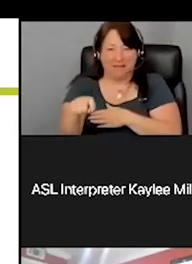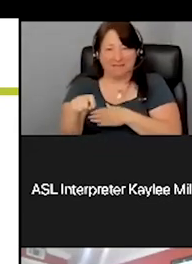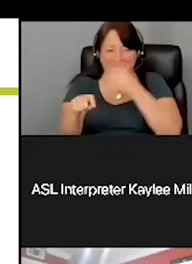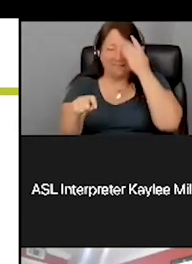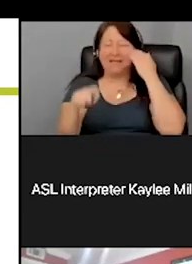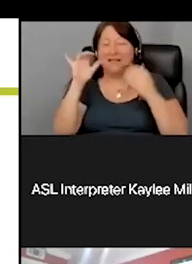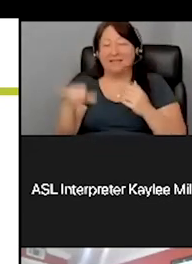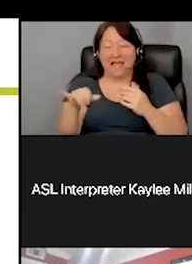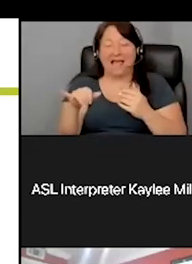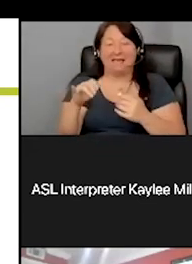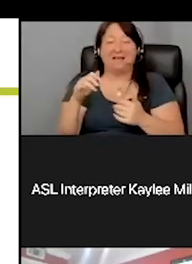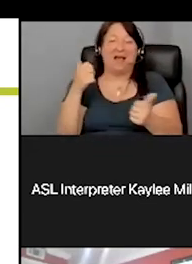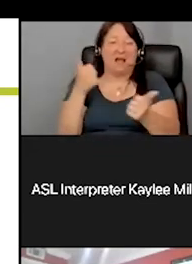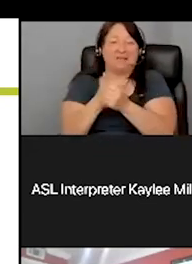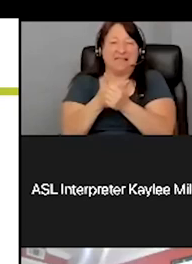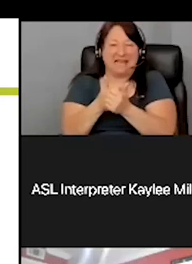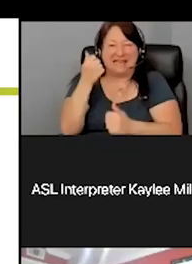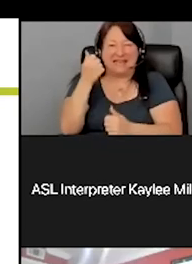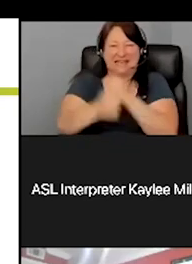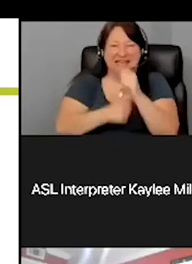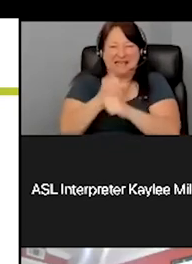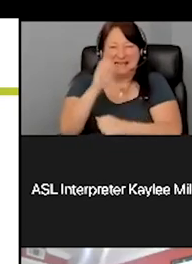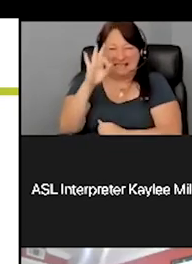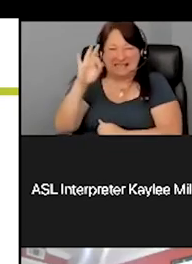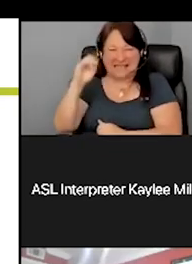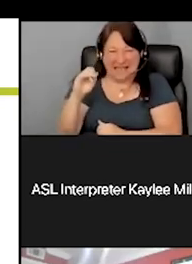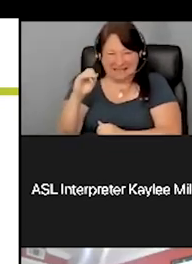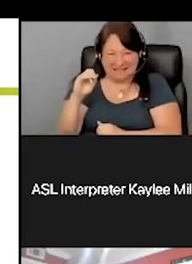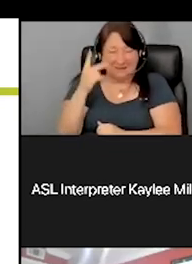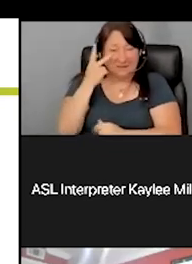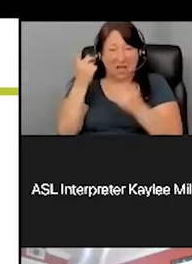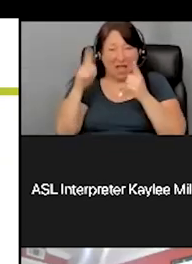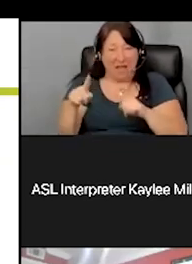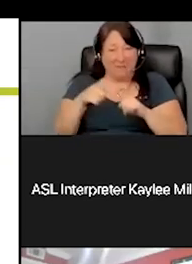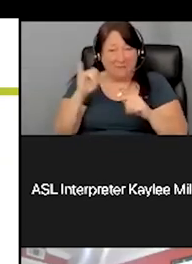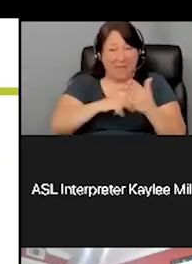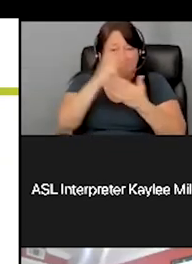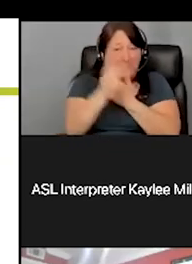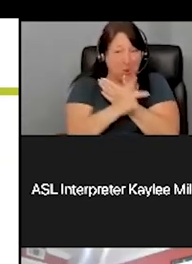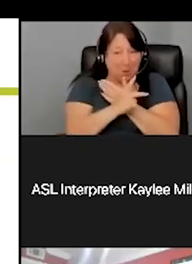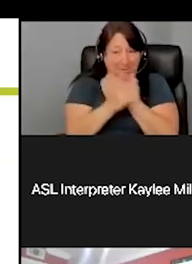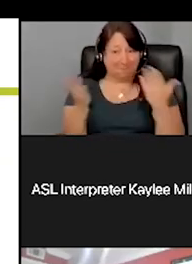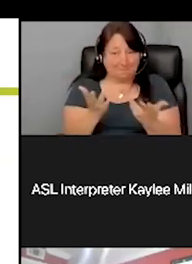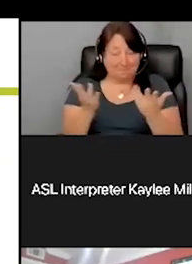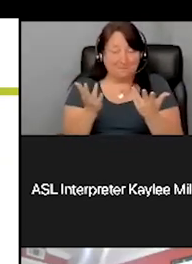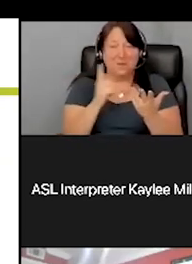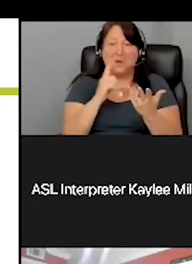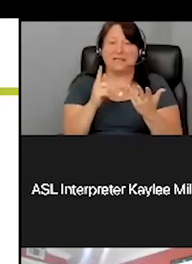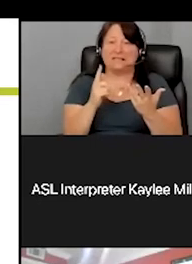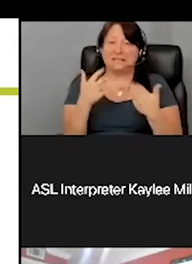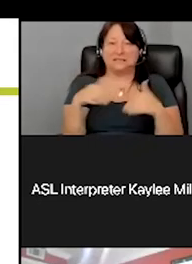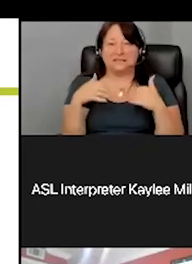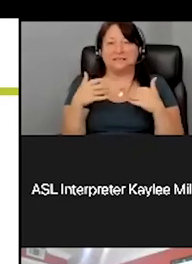in 1990. And then what we saw out of that program is really a significant push to